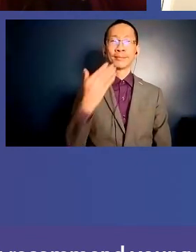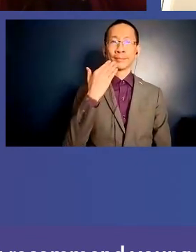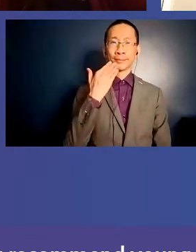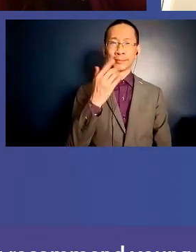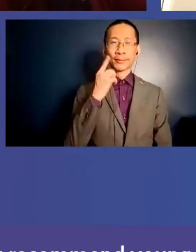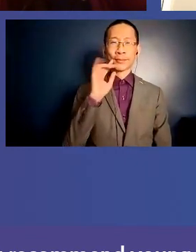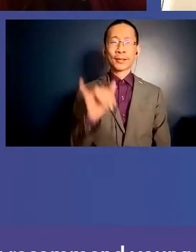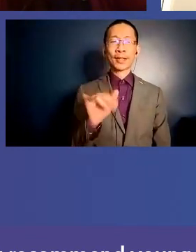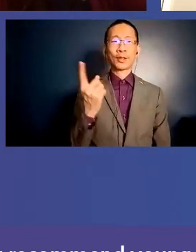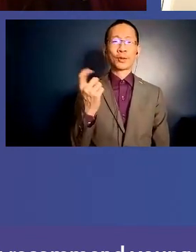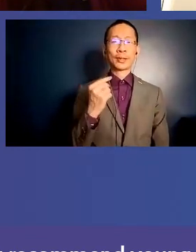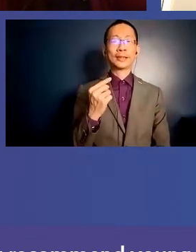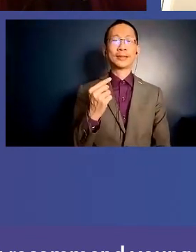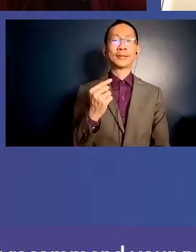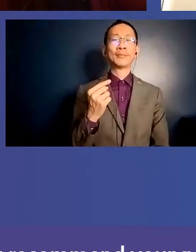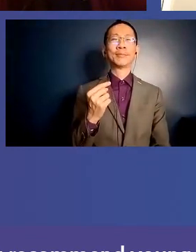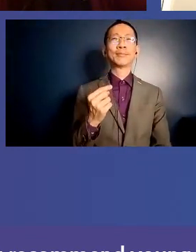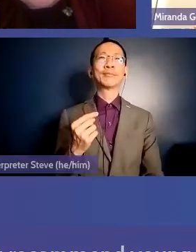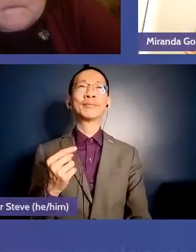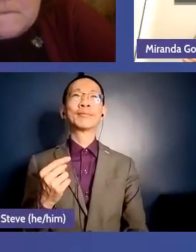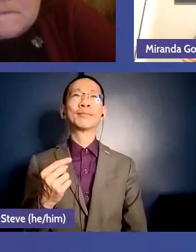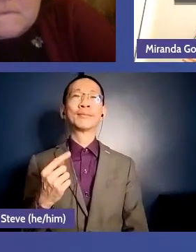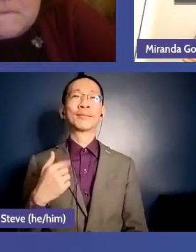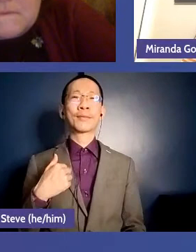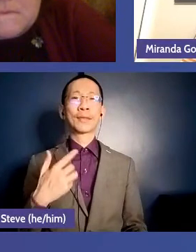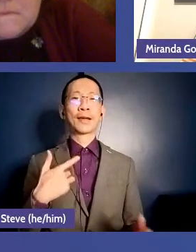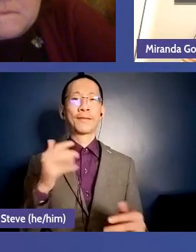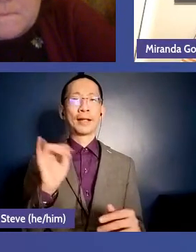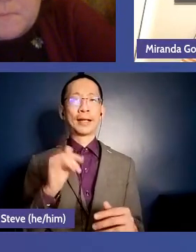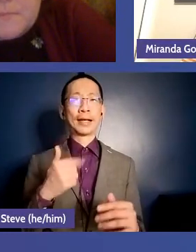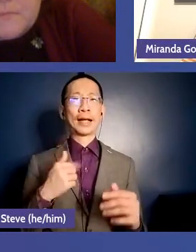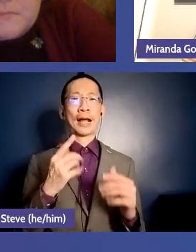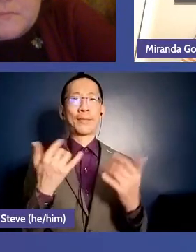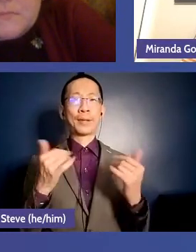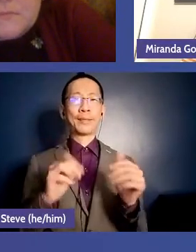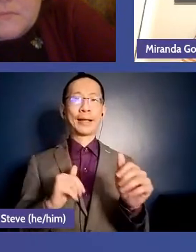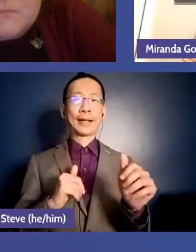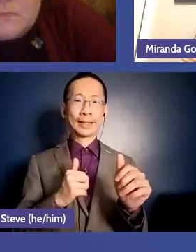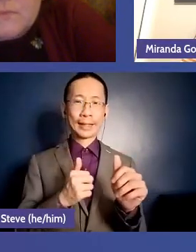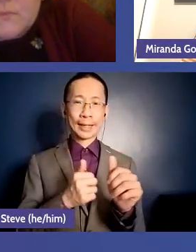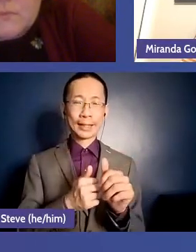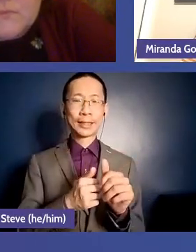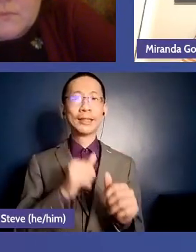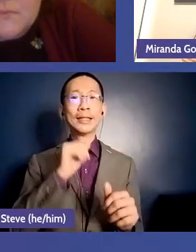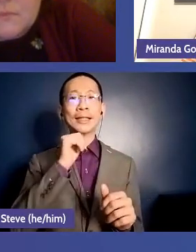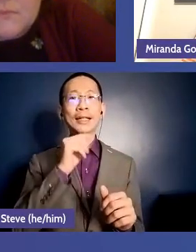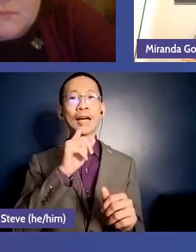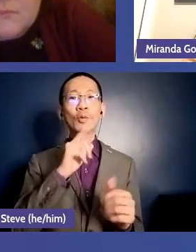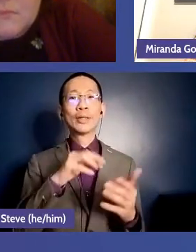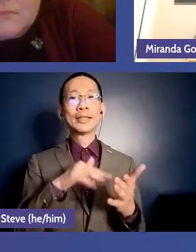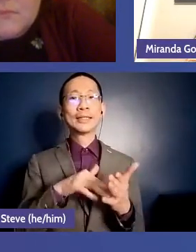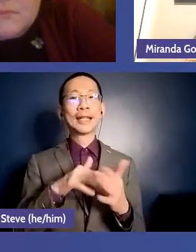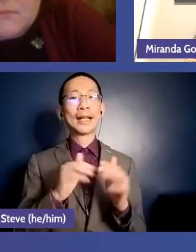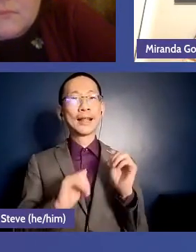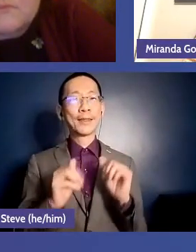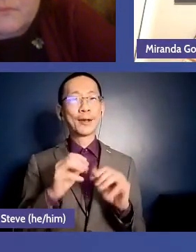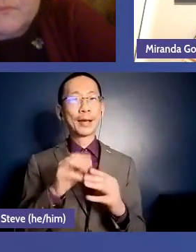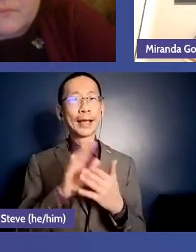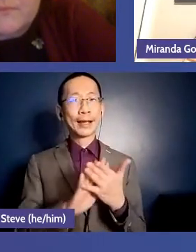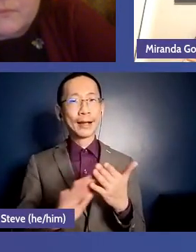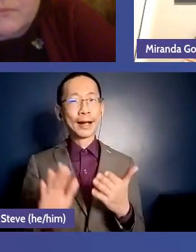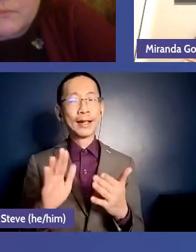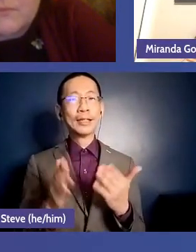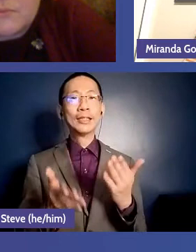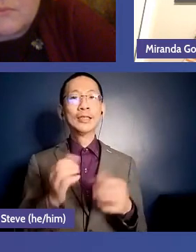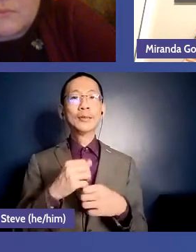know, I have perpetually felt like I have been playing catch up, right? Like not really studying theater in college made